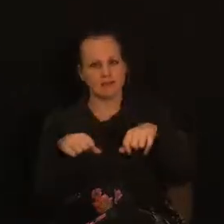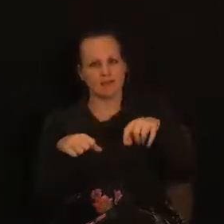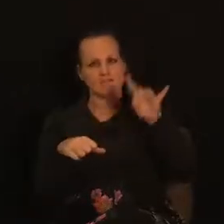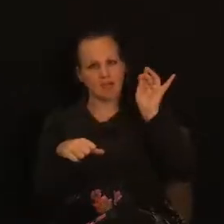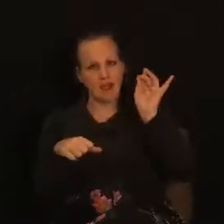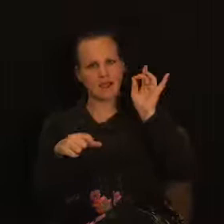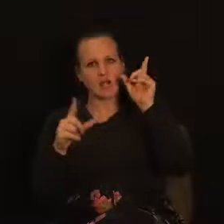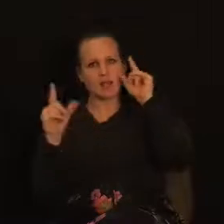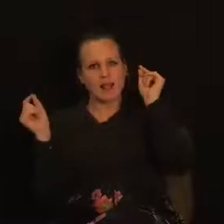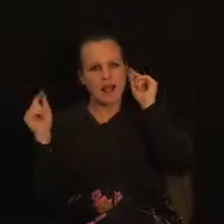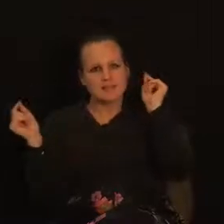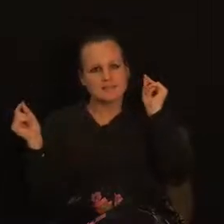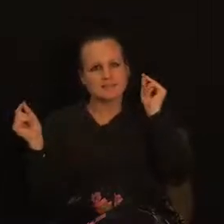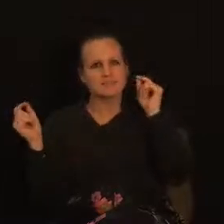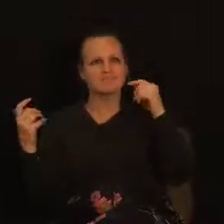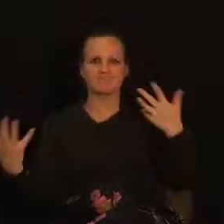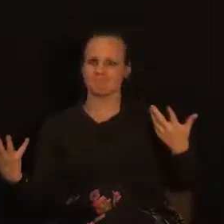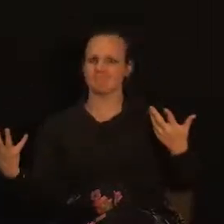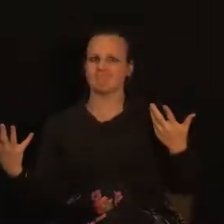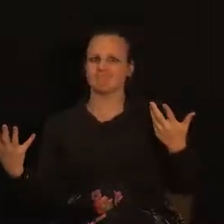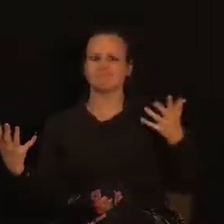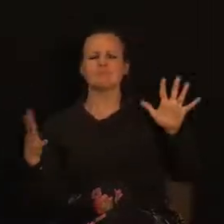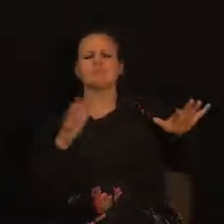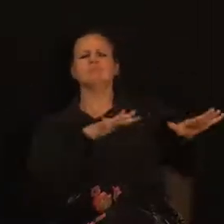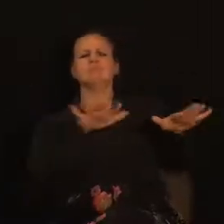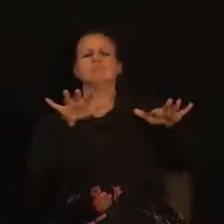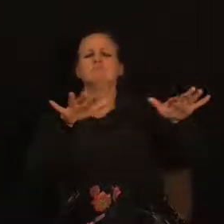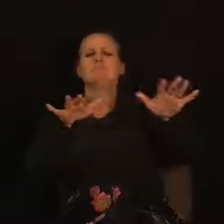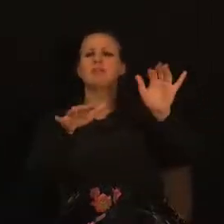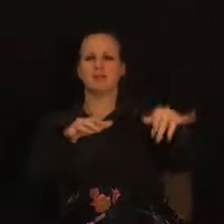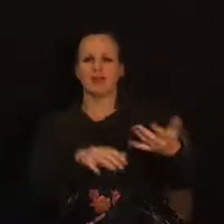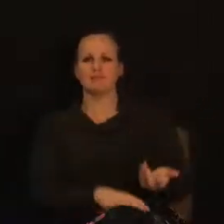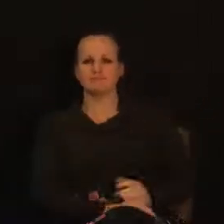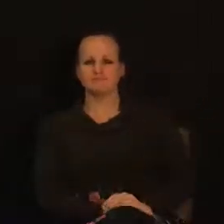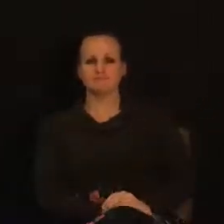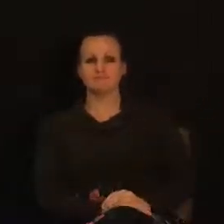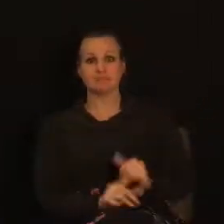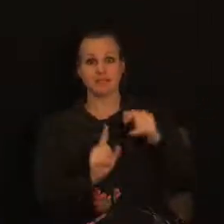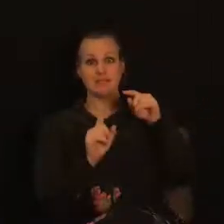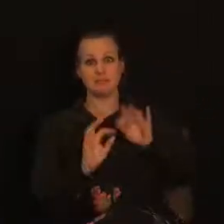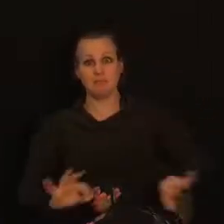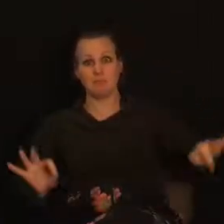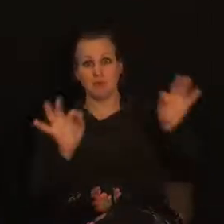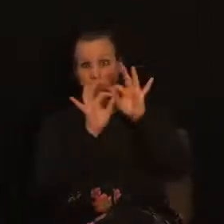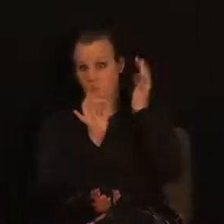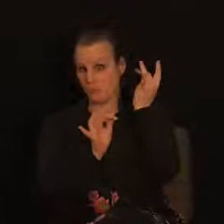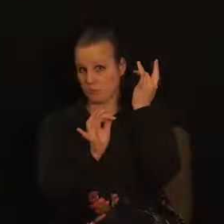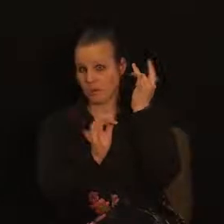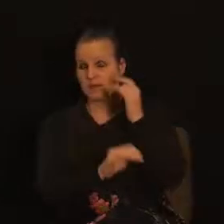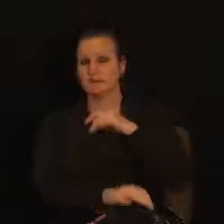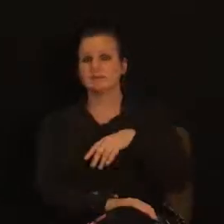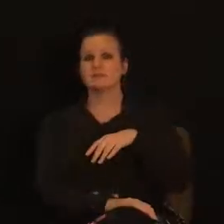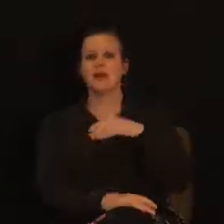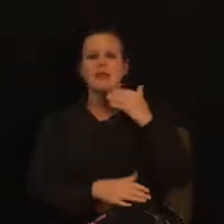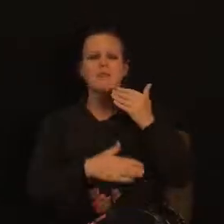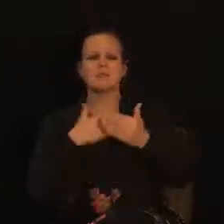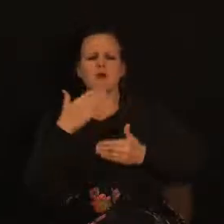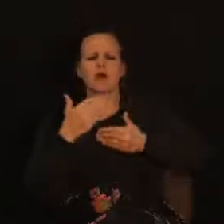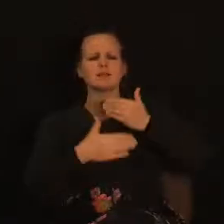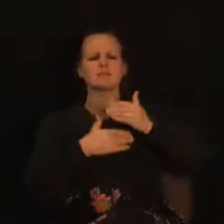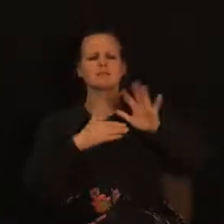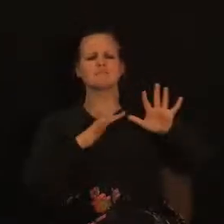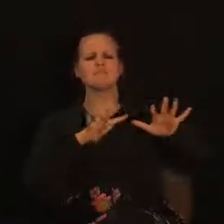you. Now, this is important, and the reason it's important is because the process of groping